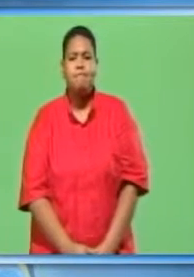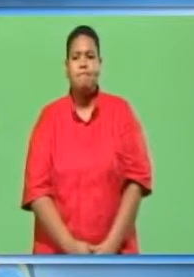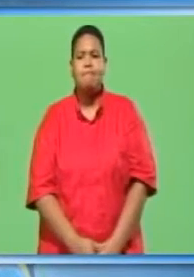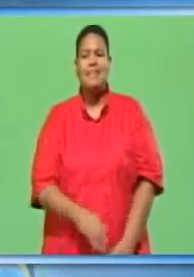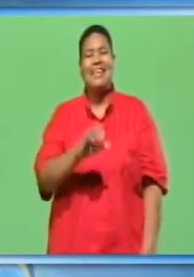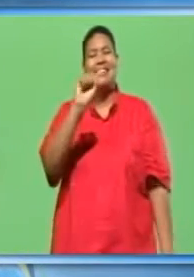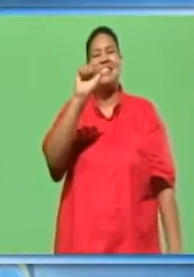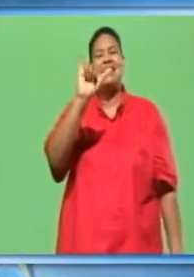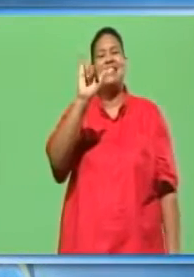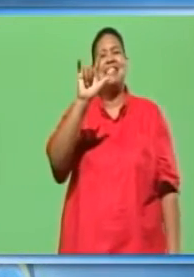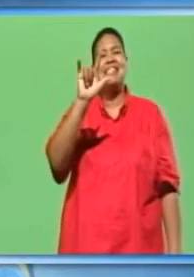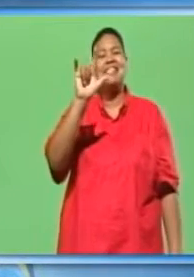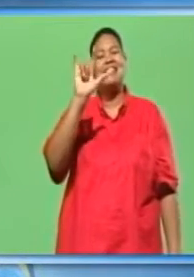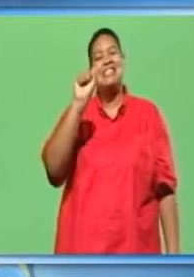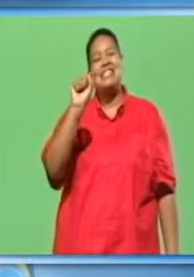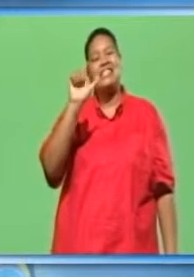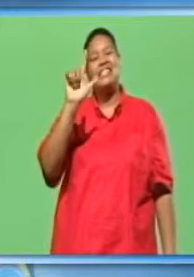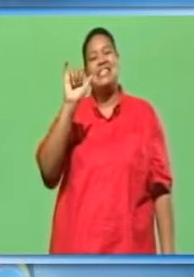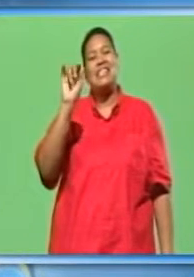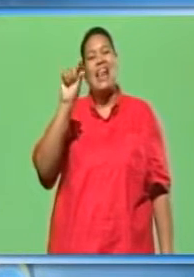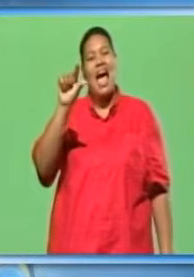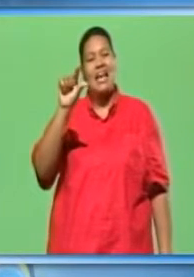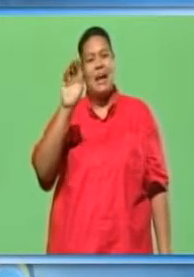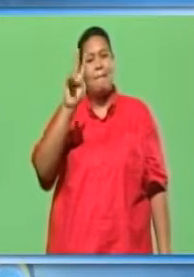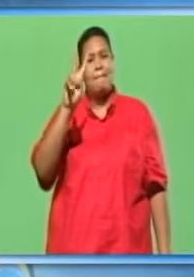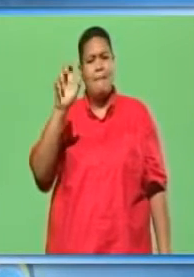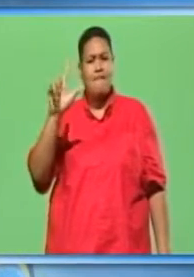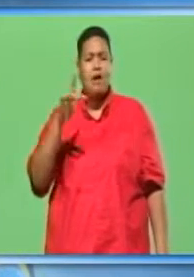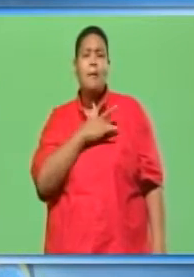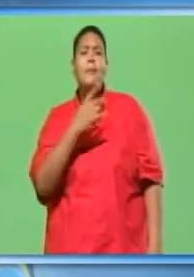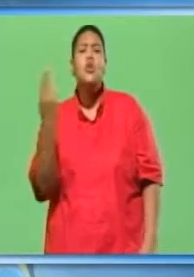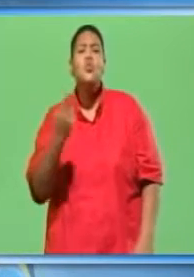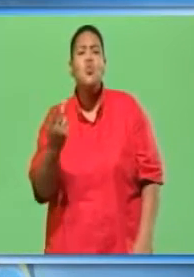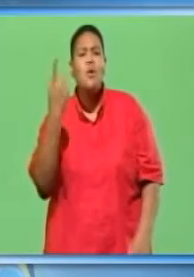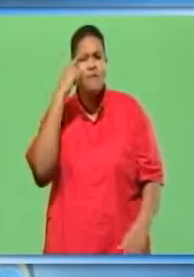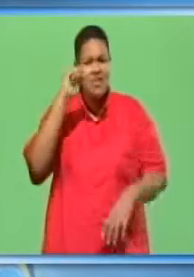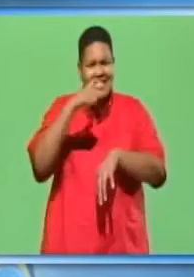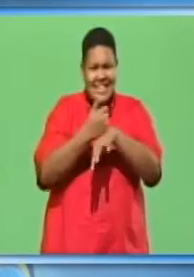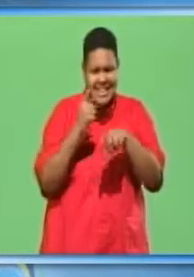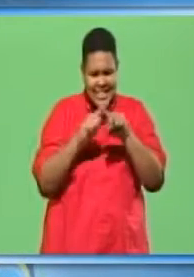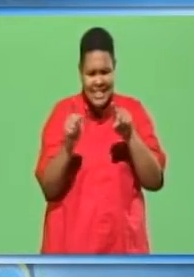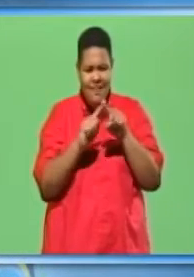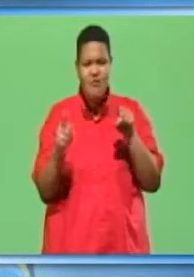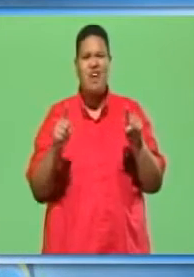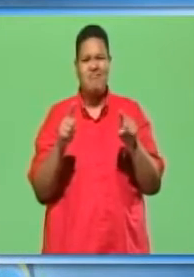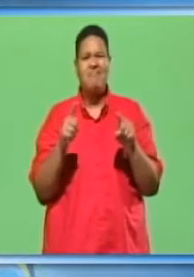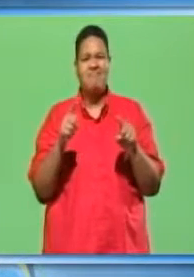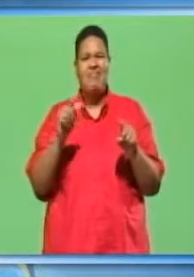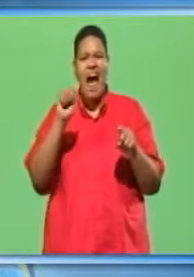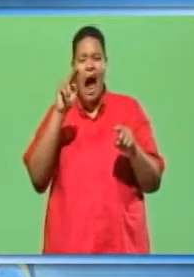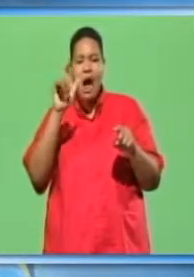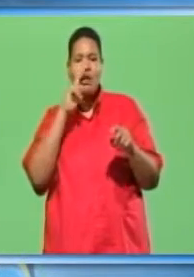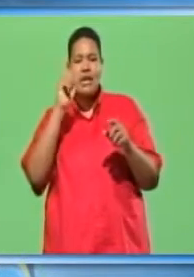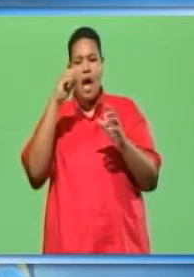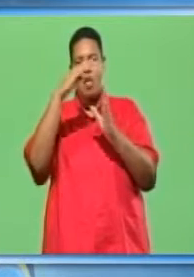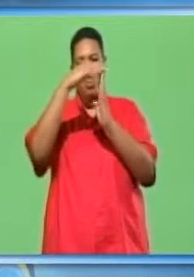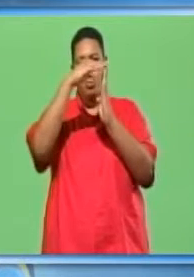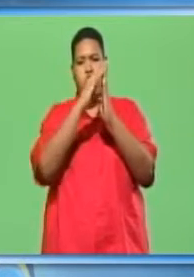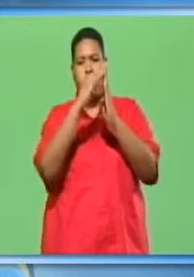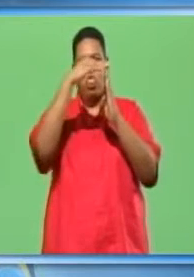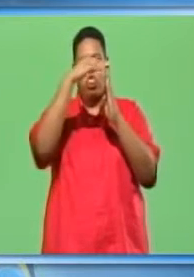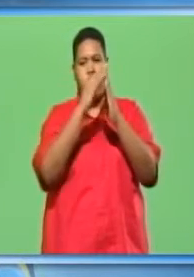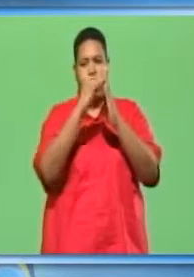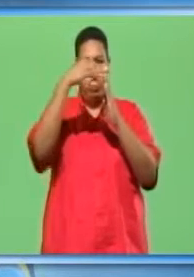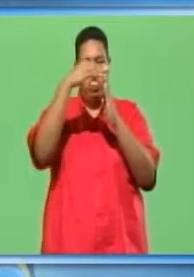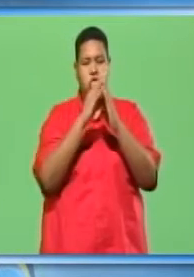Sliding bevel. This is an adjustable tool which can be set at different angles and therefore can be used for setting out